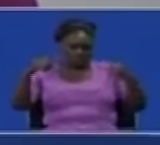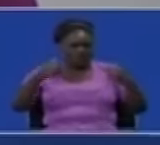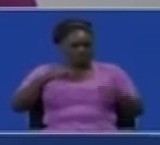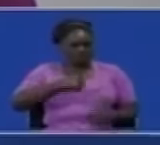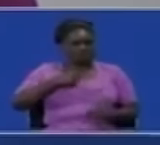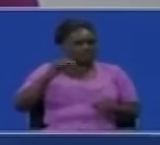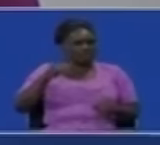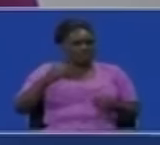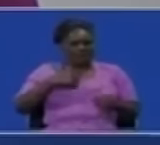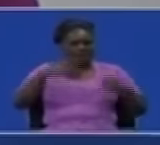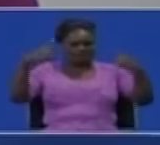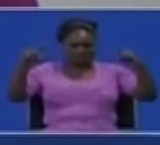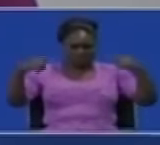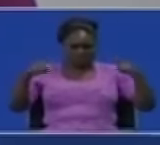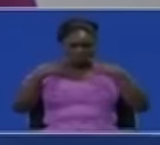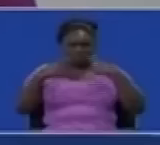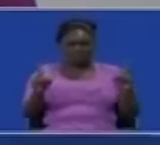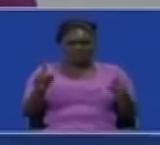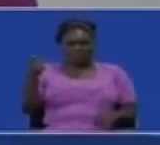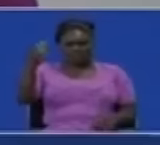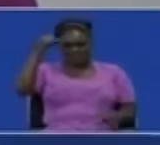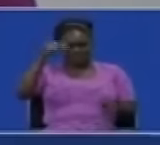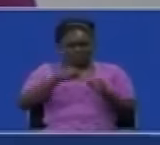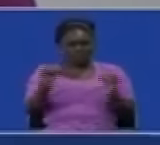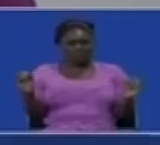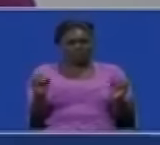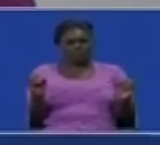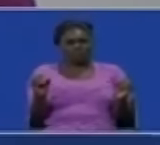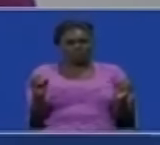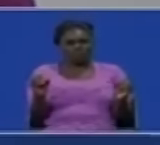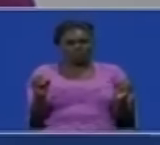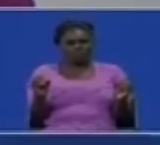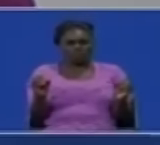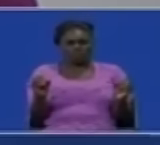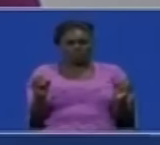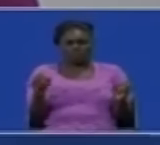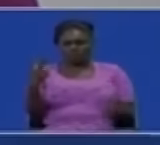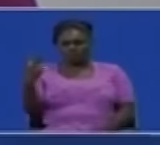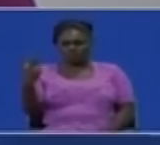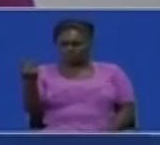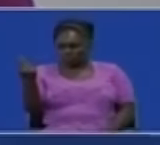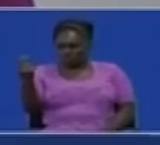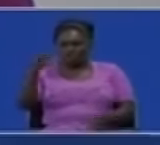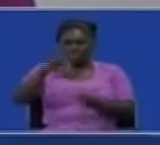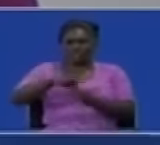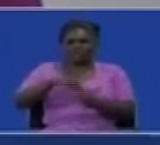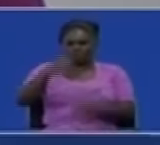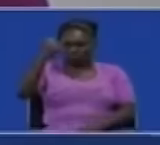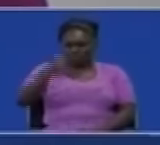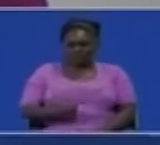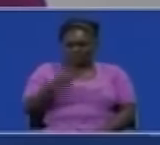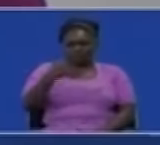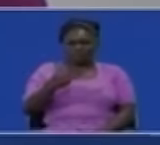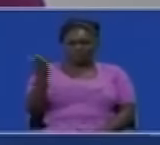results transmission. Yeah. For Kenyans who may not remember, the twin by-elections in Kalokol Ward in Turkana and Mosiro in Kajiado, that happened